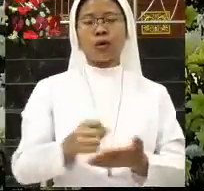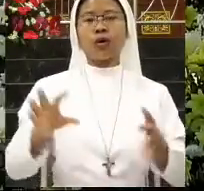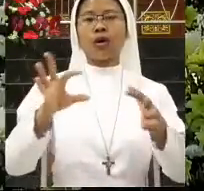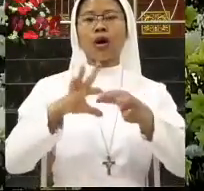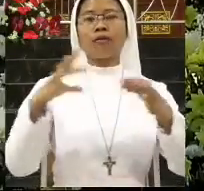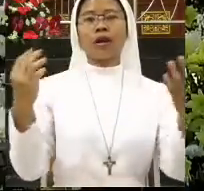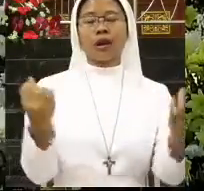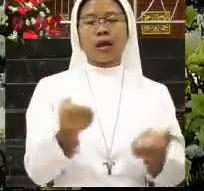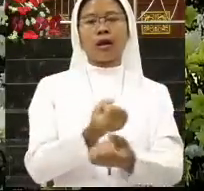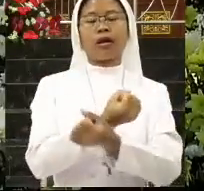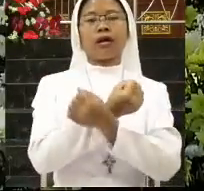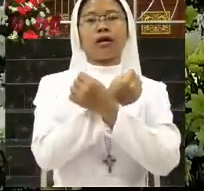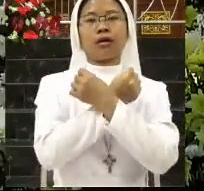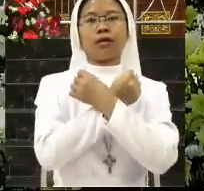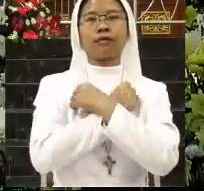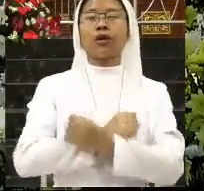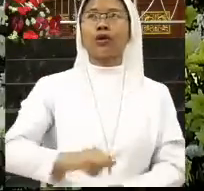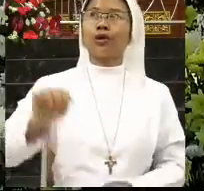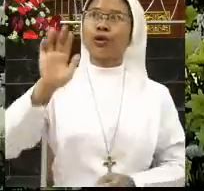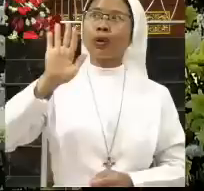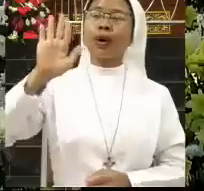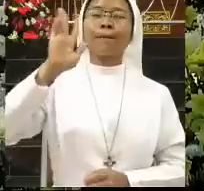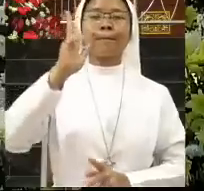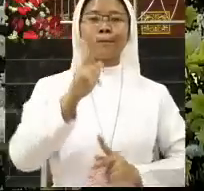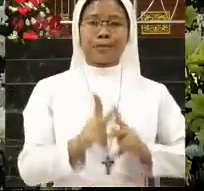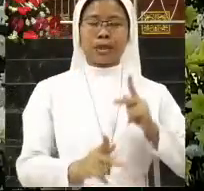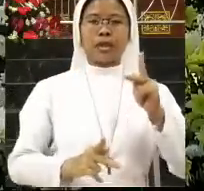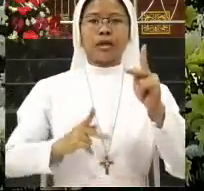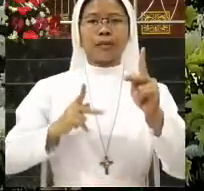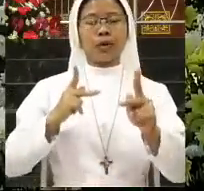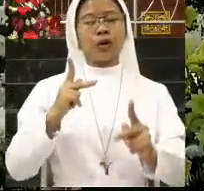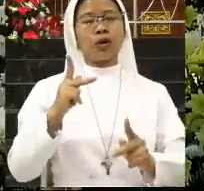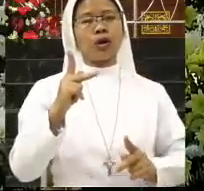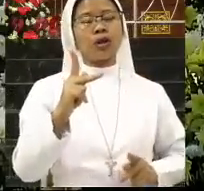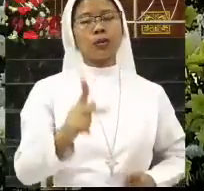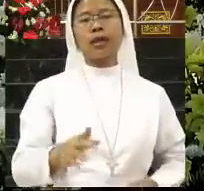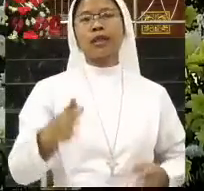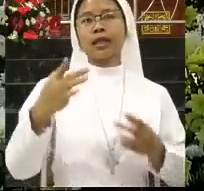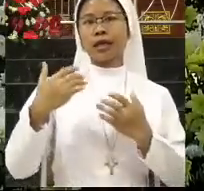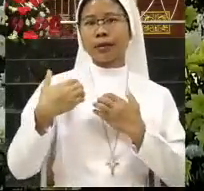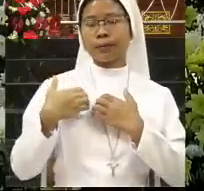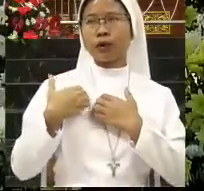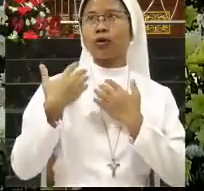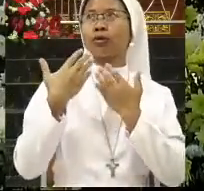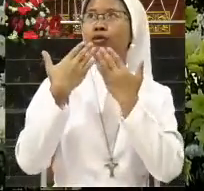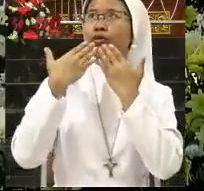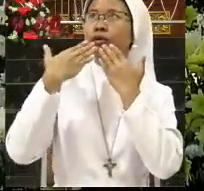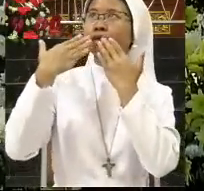Abandona tu pueblo.